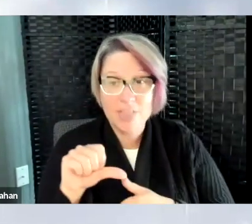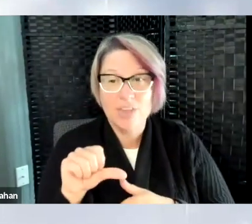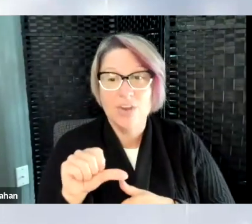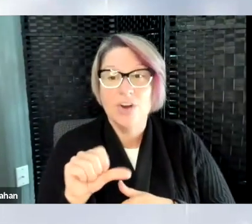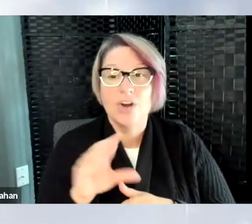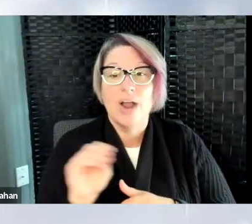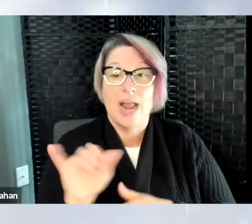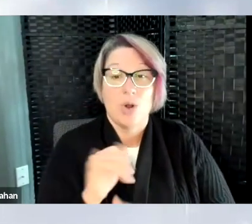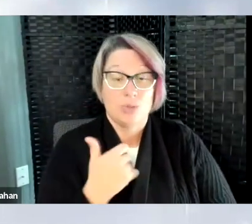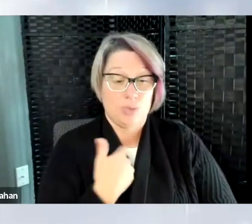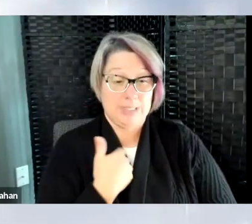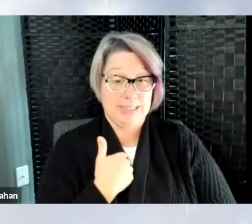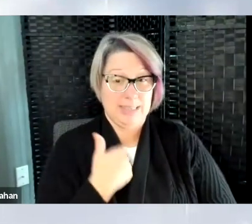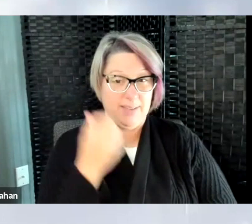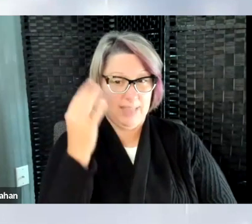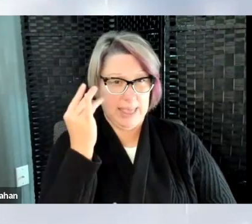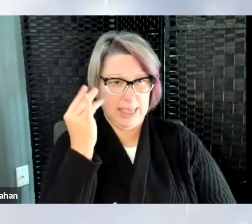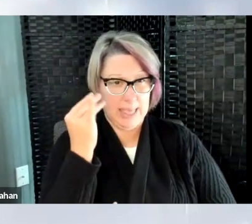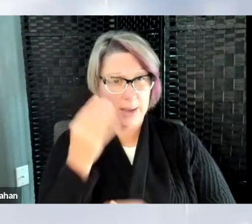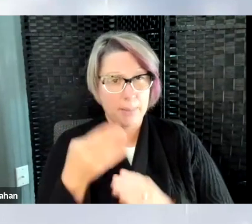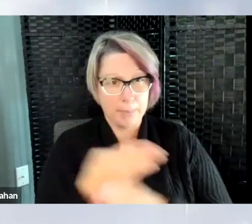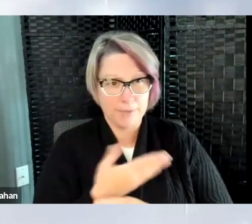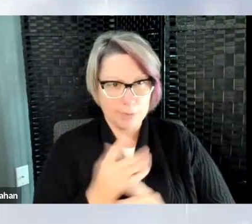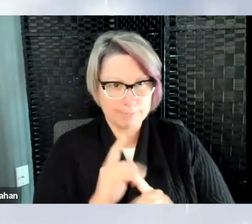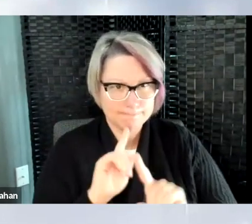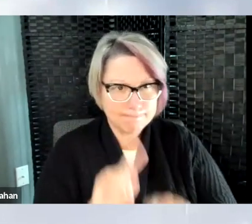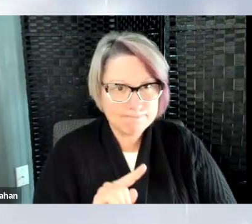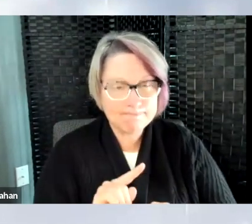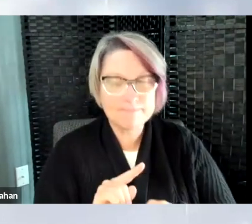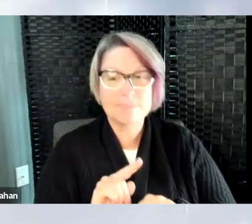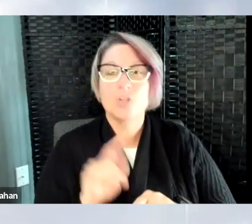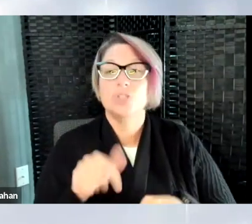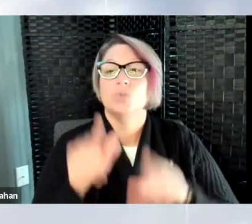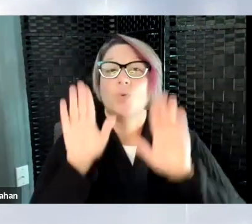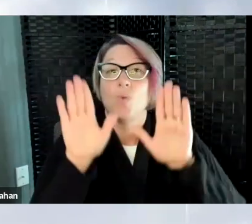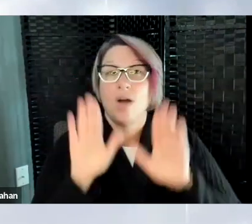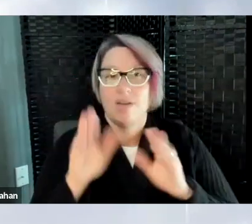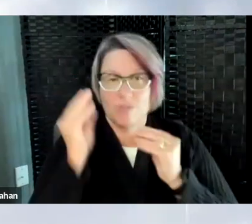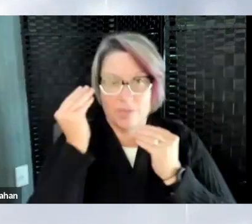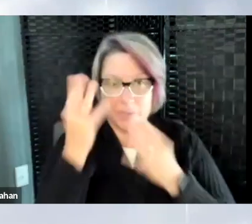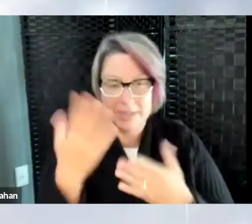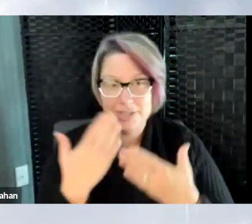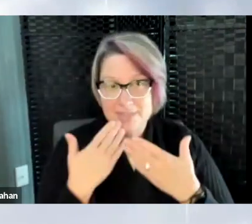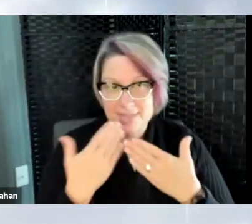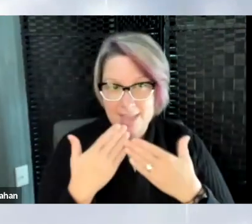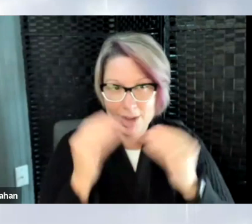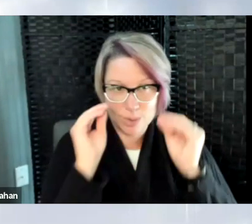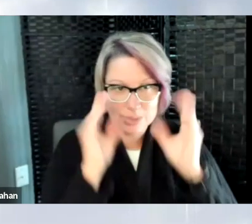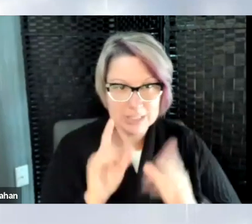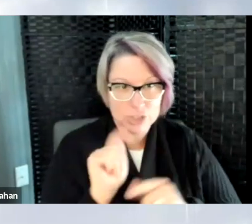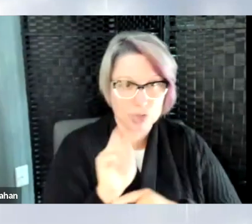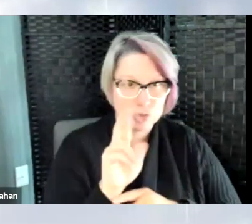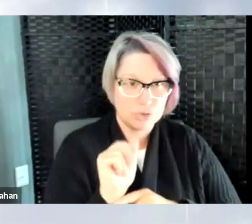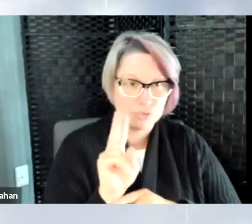know ourselves and think a little bit more before we act. All of this is such wonderful information. So thank you, Teacher Travis, and our